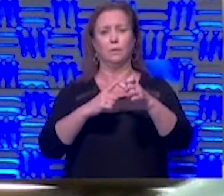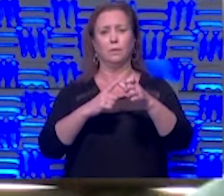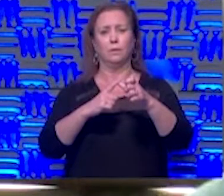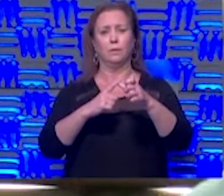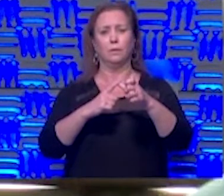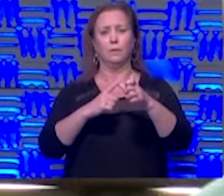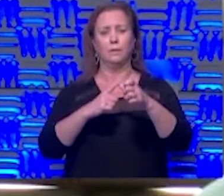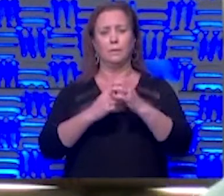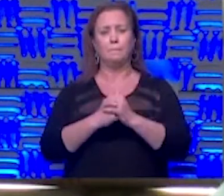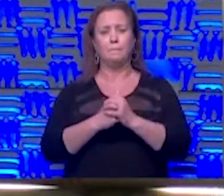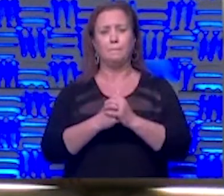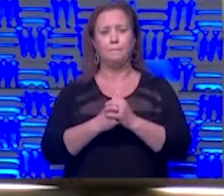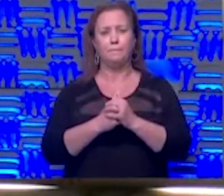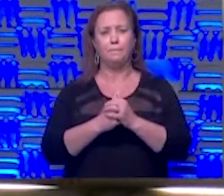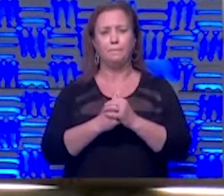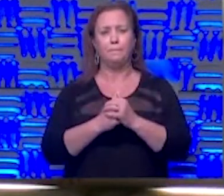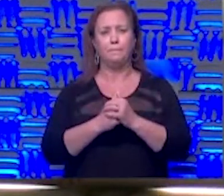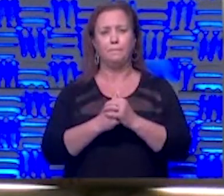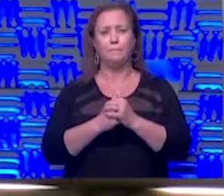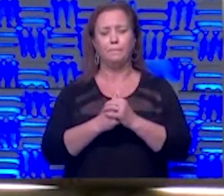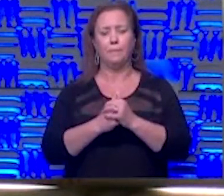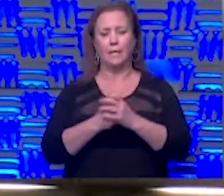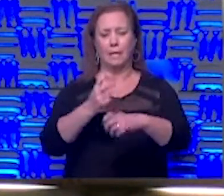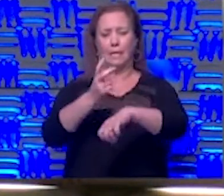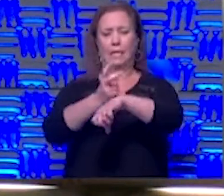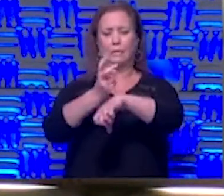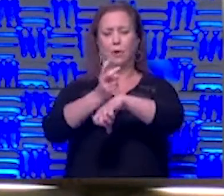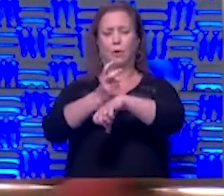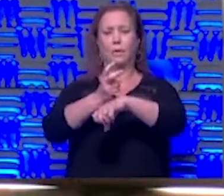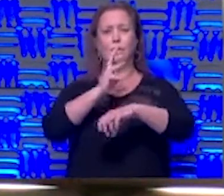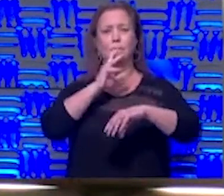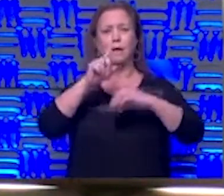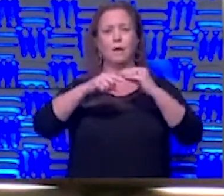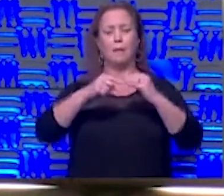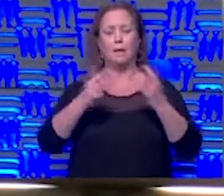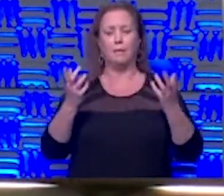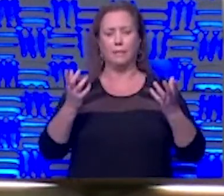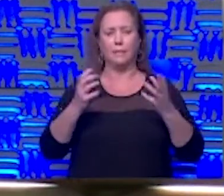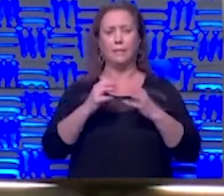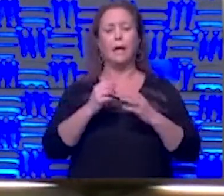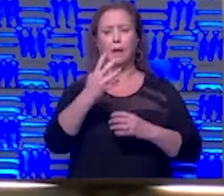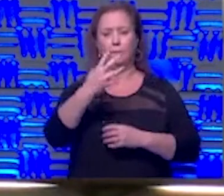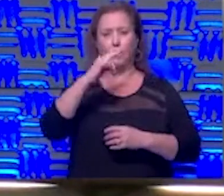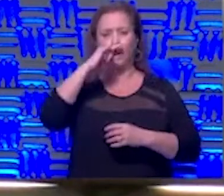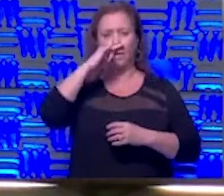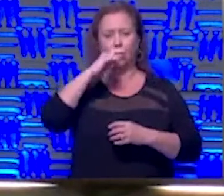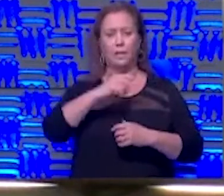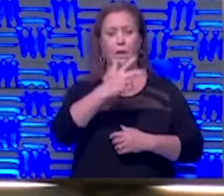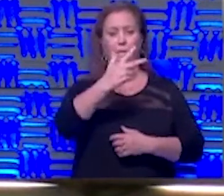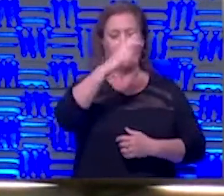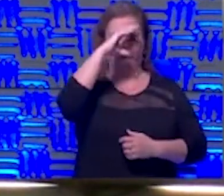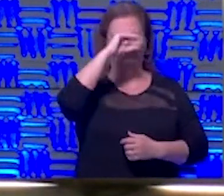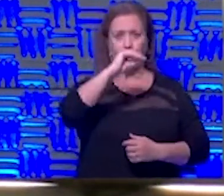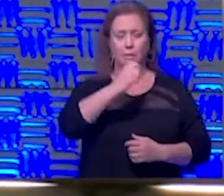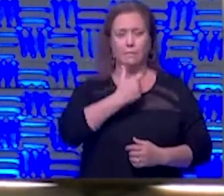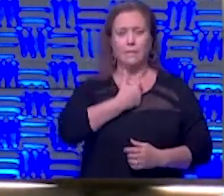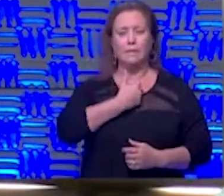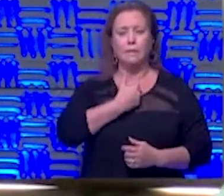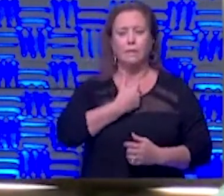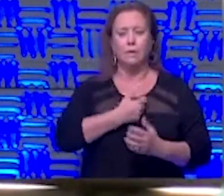to. It's kind of hard to talk about this. I have 4 kids. I have 3 boys.